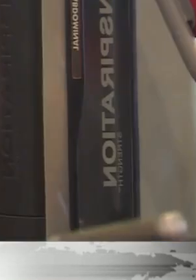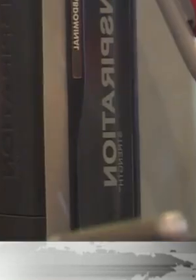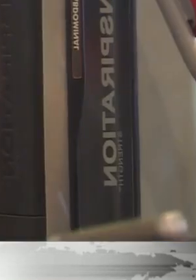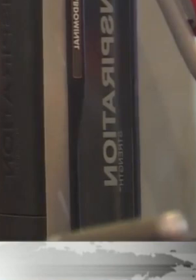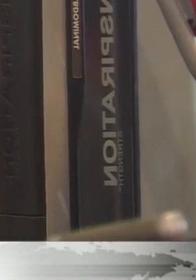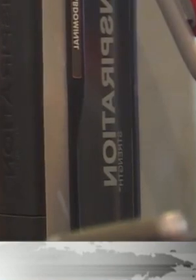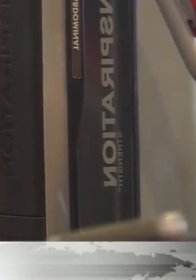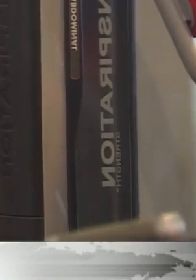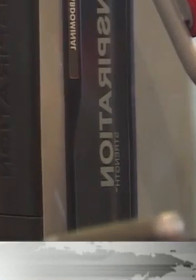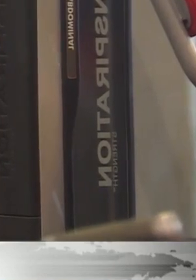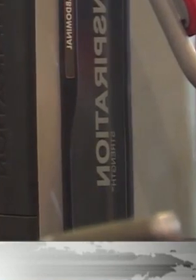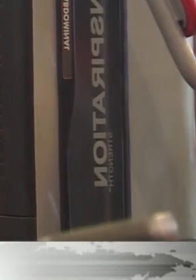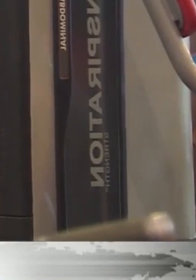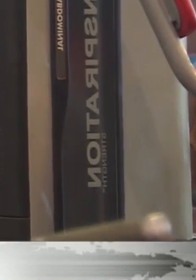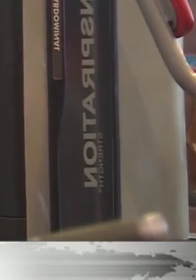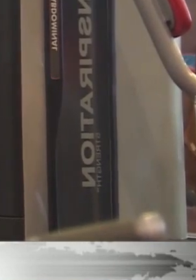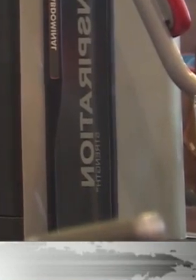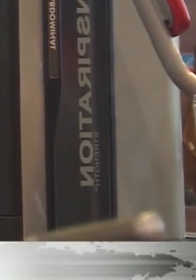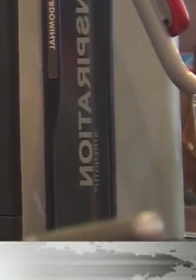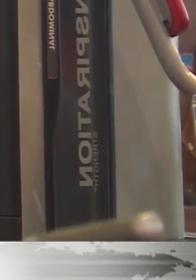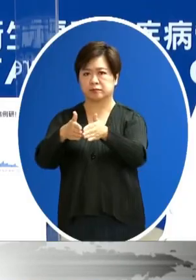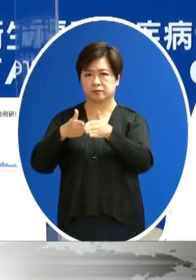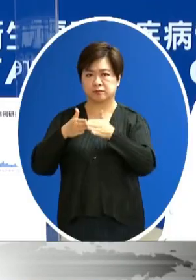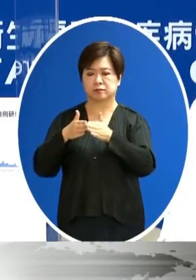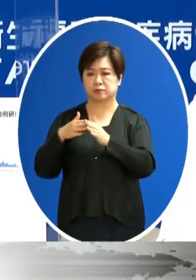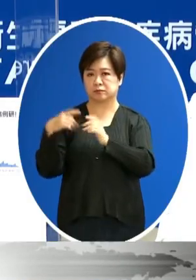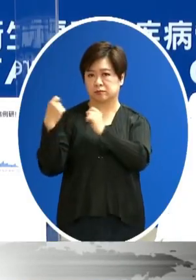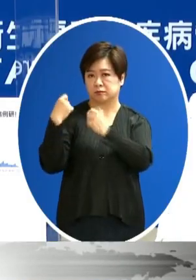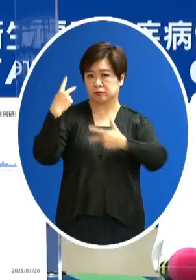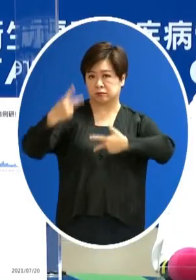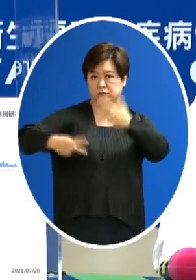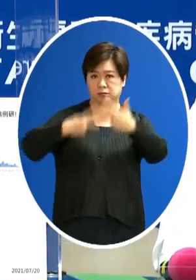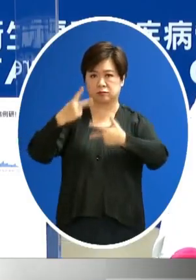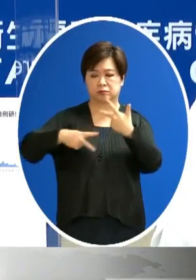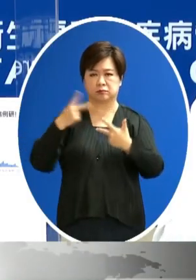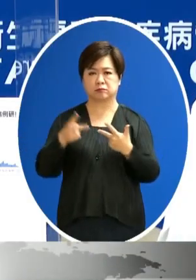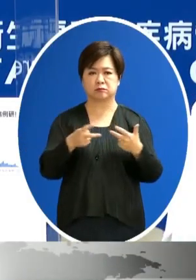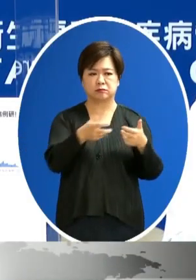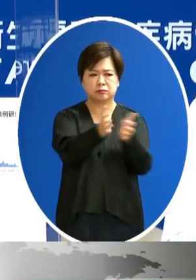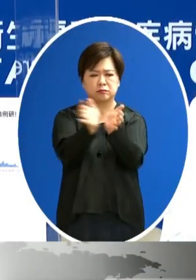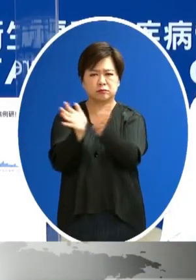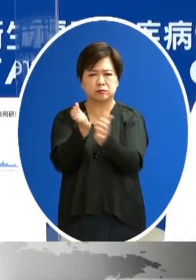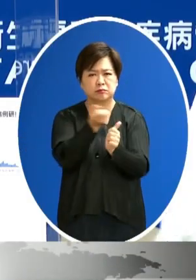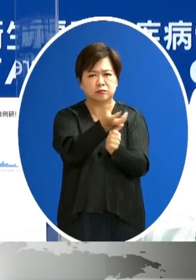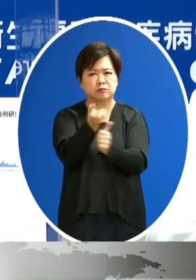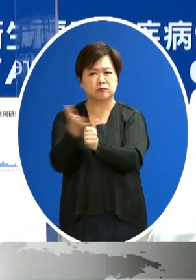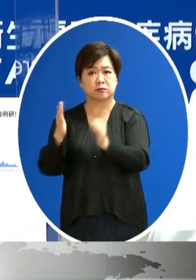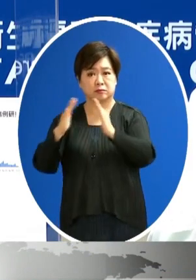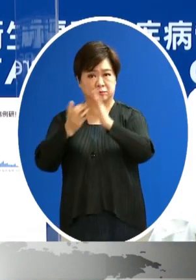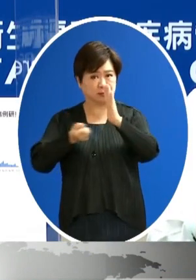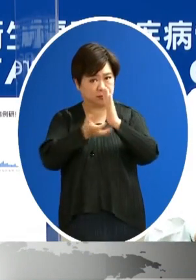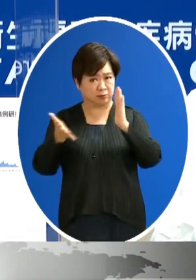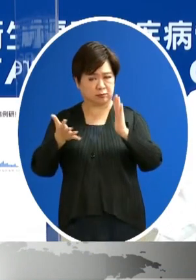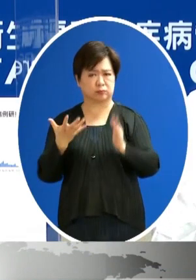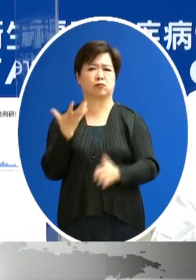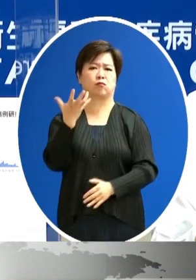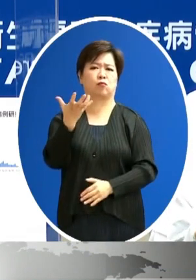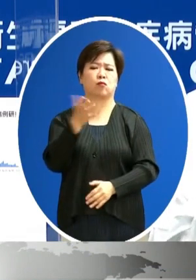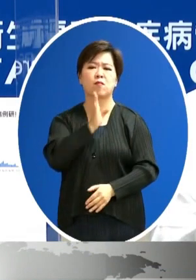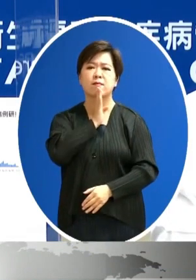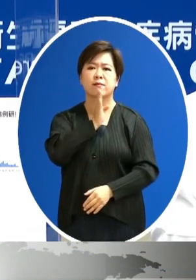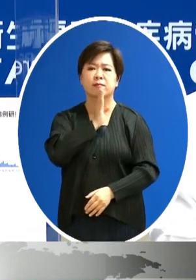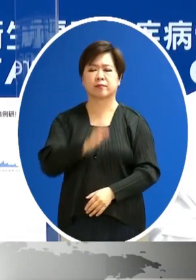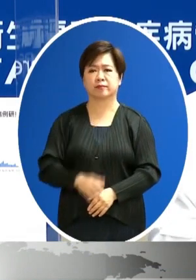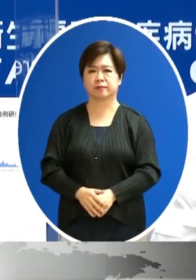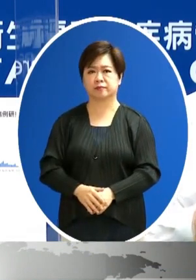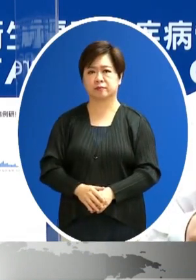down, the proportion of young adults has increased. The cluster infections from the last 2 weeks have primarily